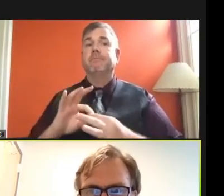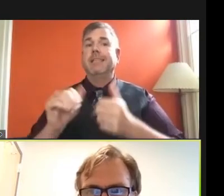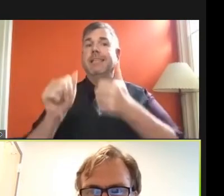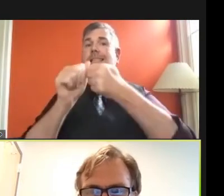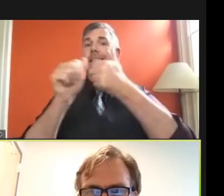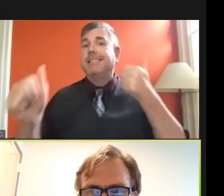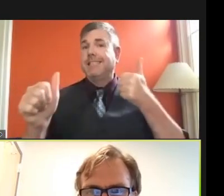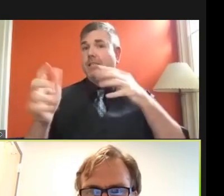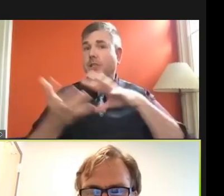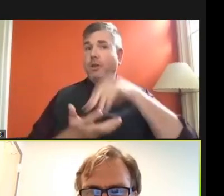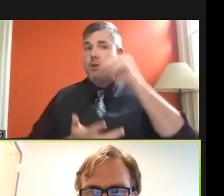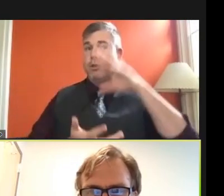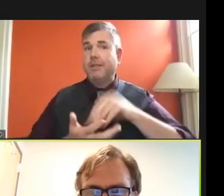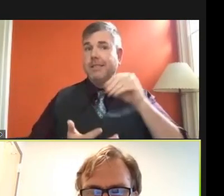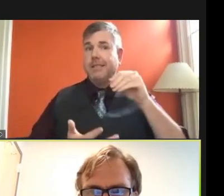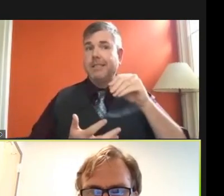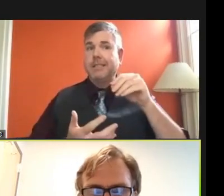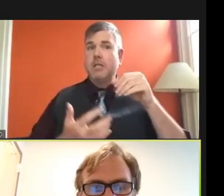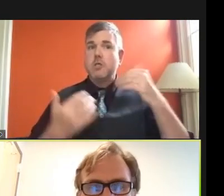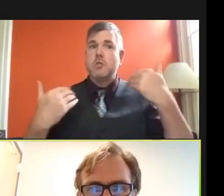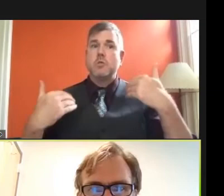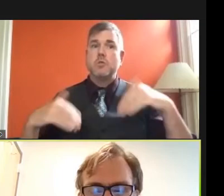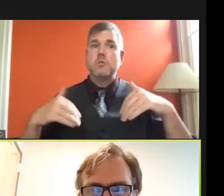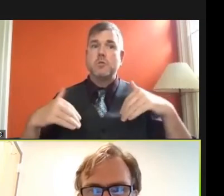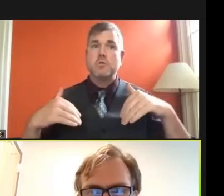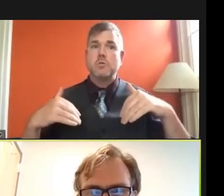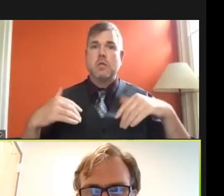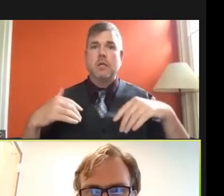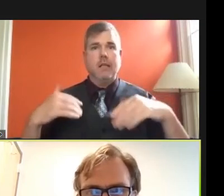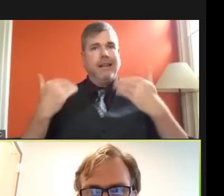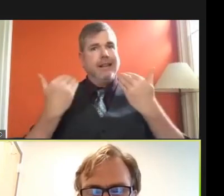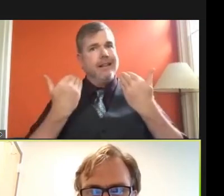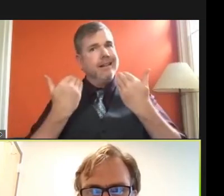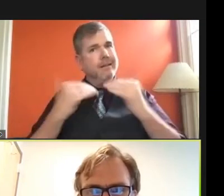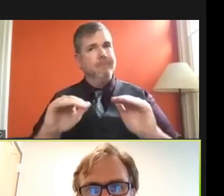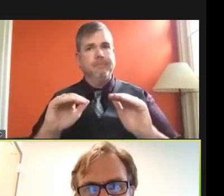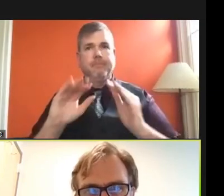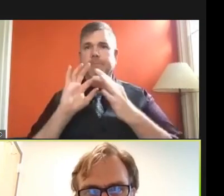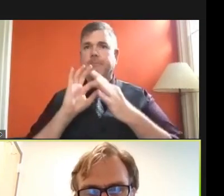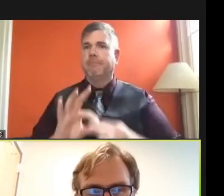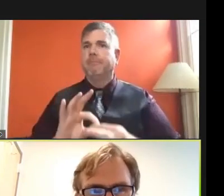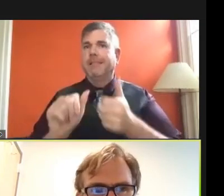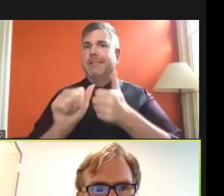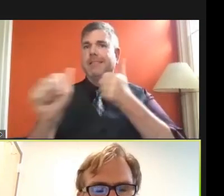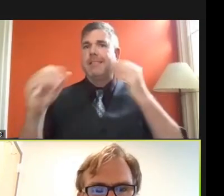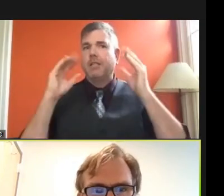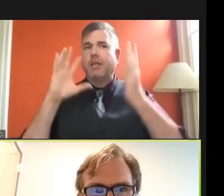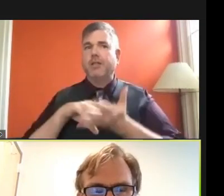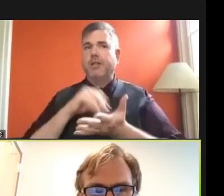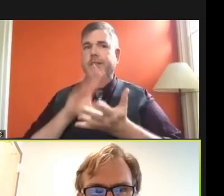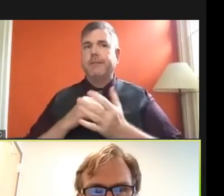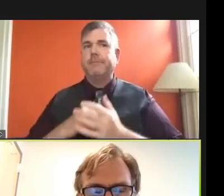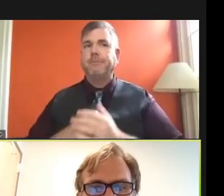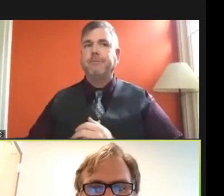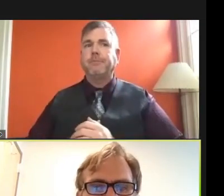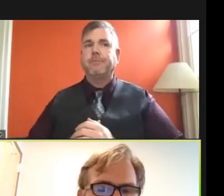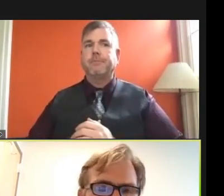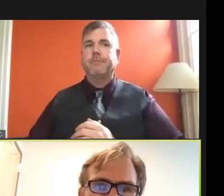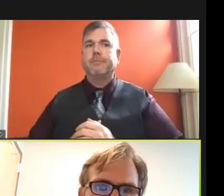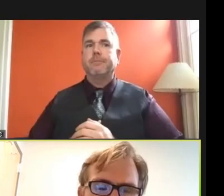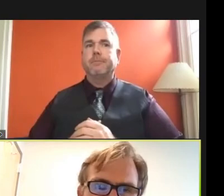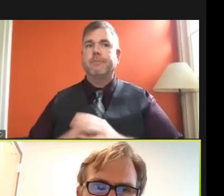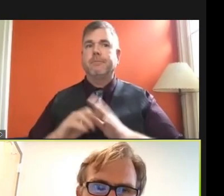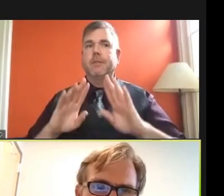that that children can have, that all children can have a meaningful learning experience distanced, and that is actually